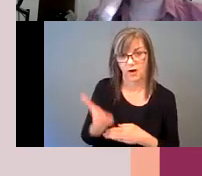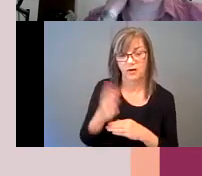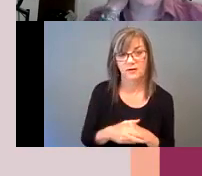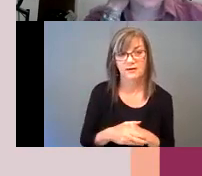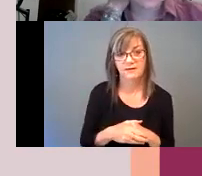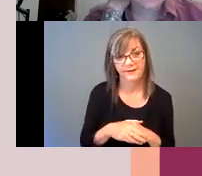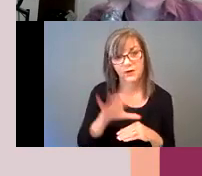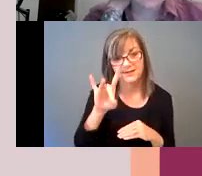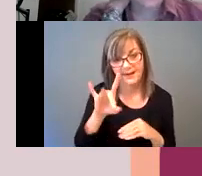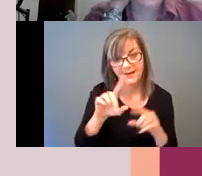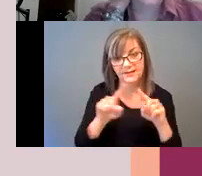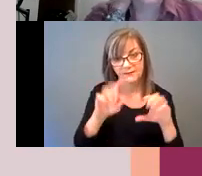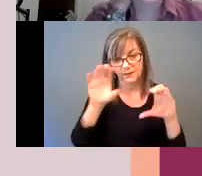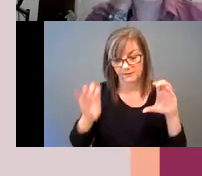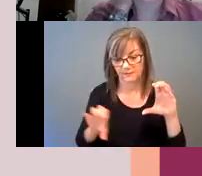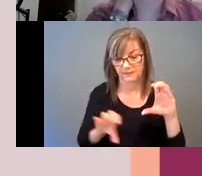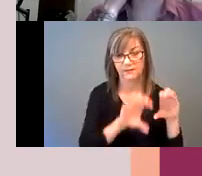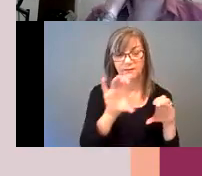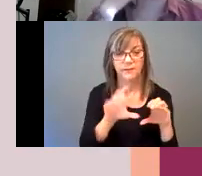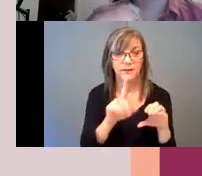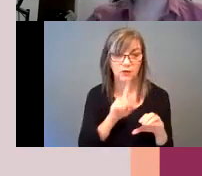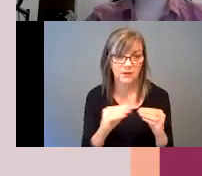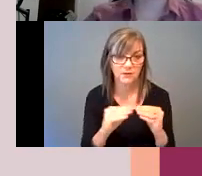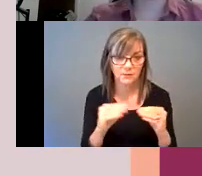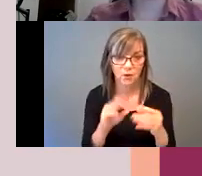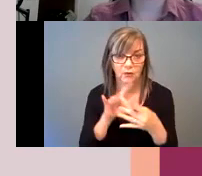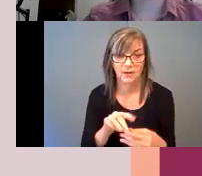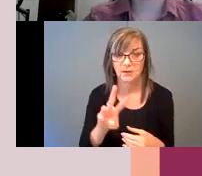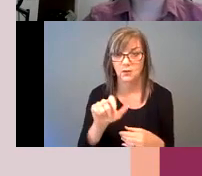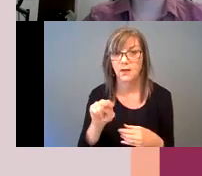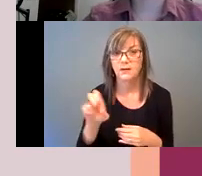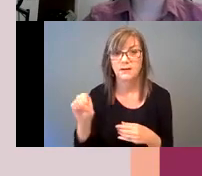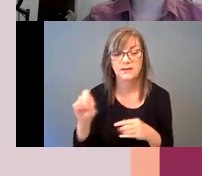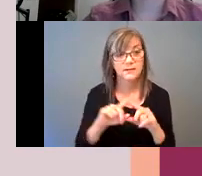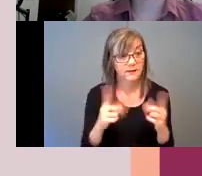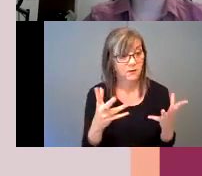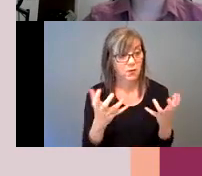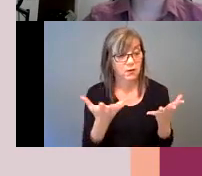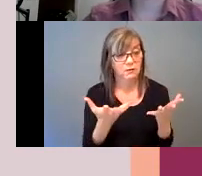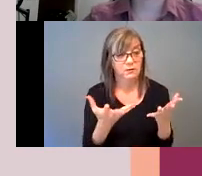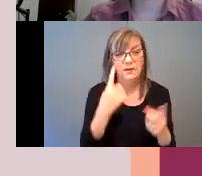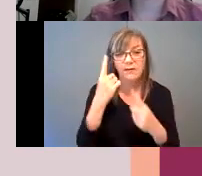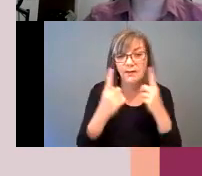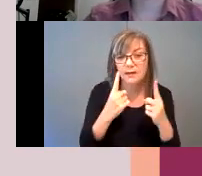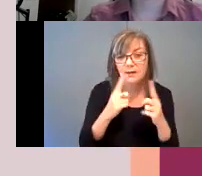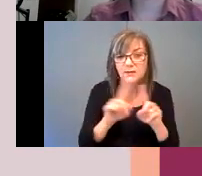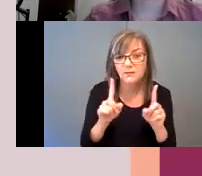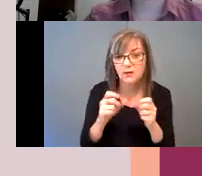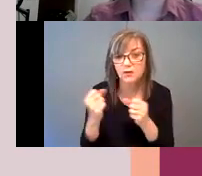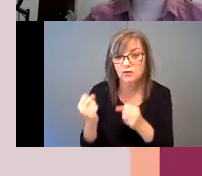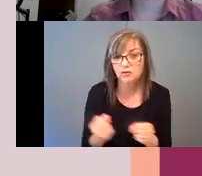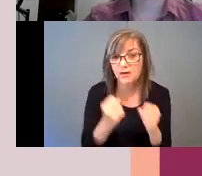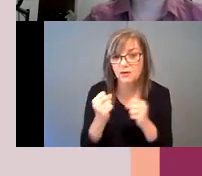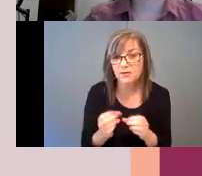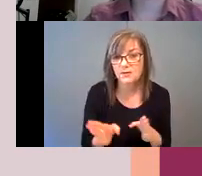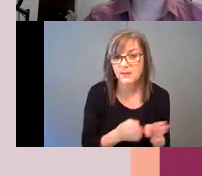this too, of wellness. And so if you'd like to, you can think of strategies that you can implement in your